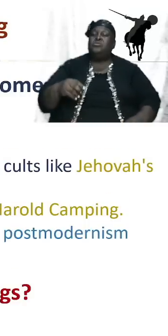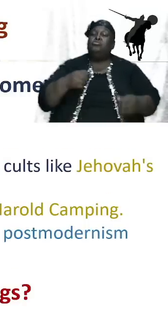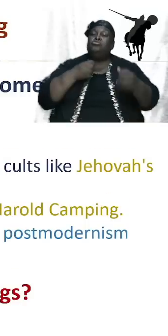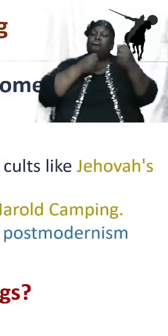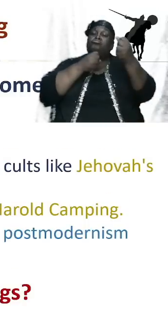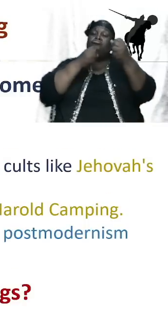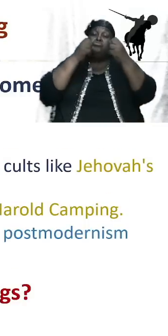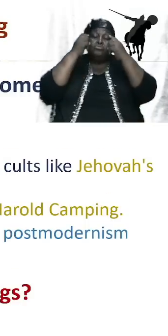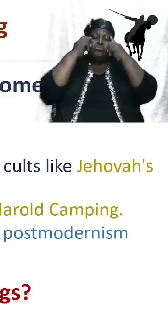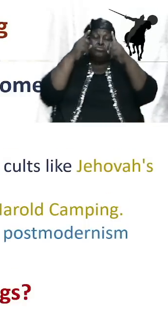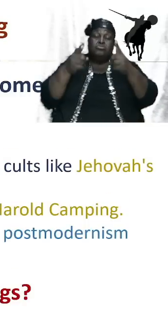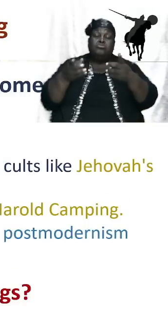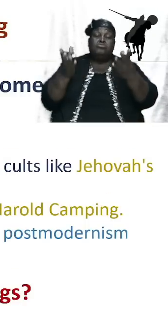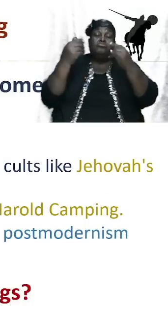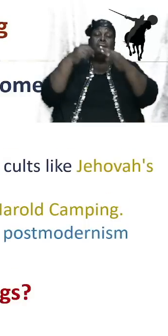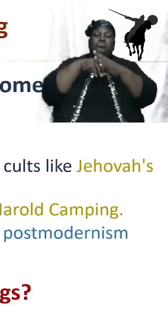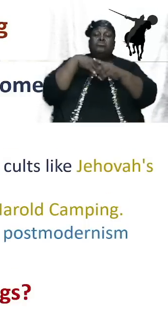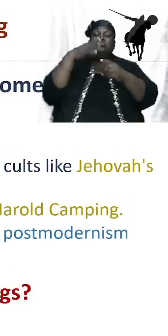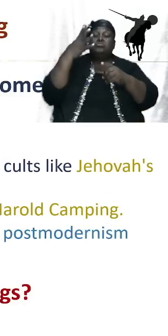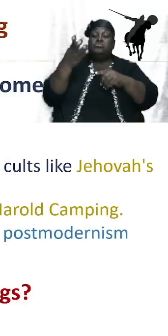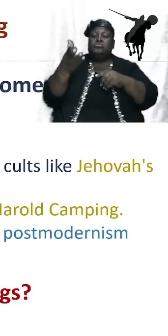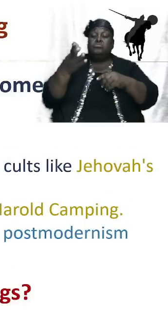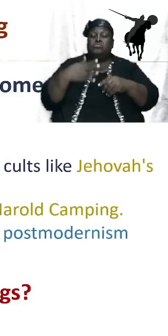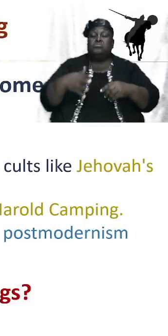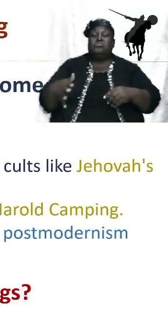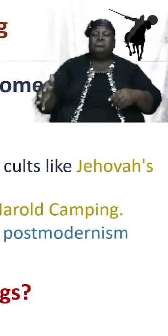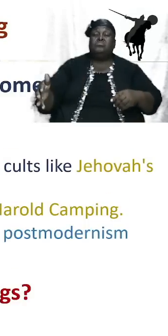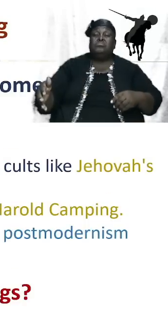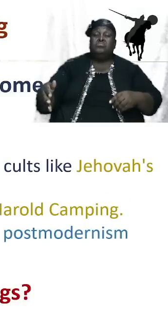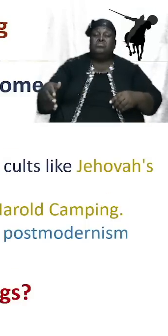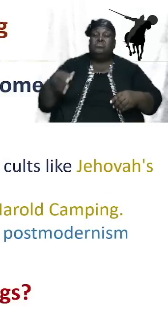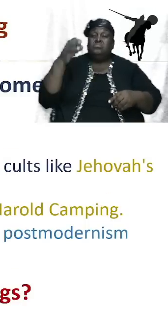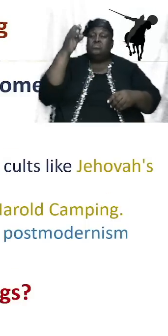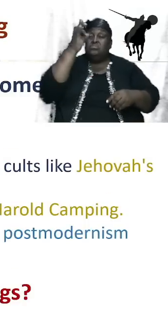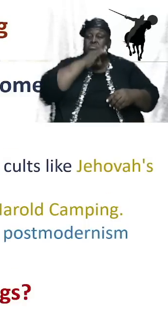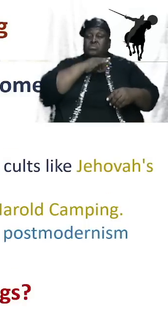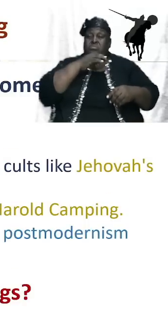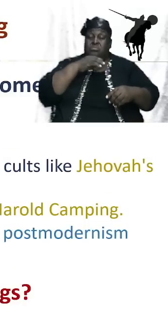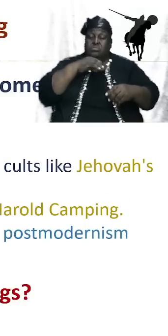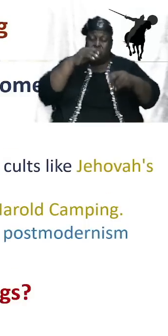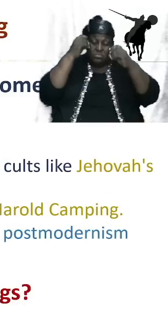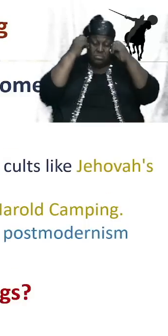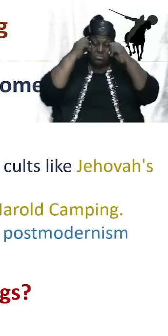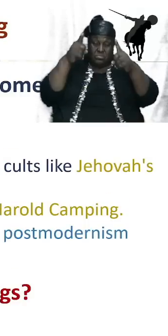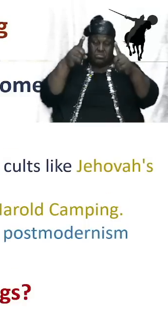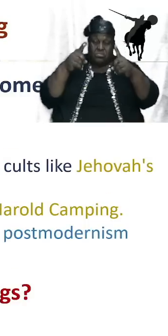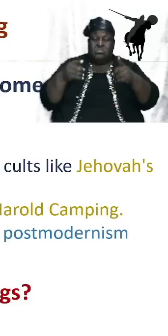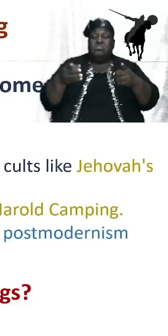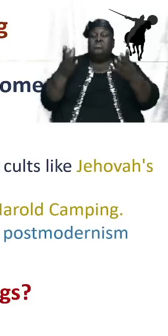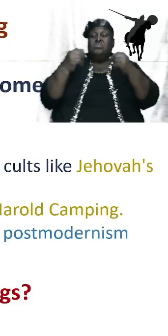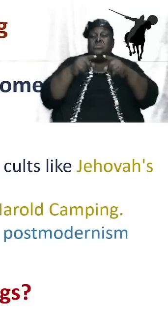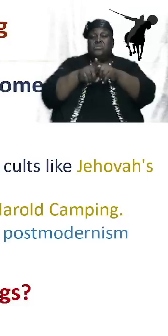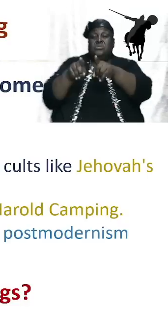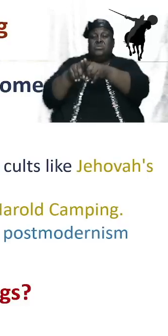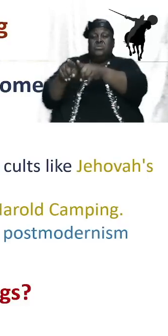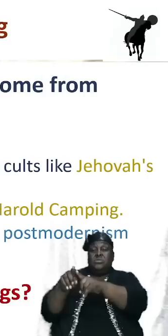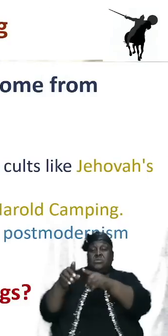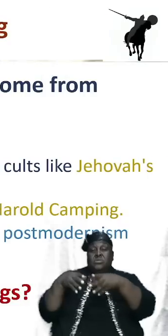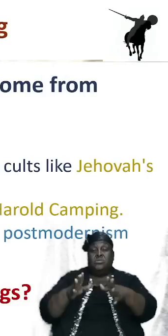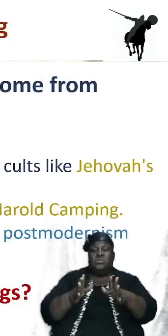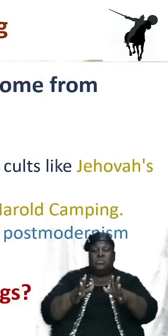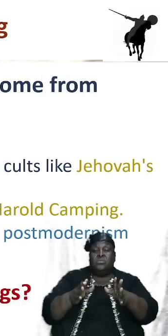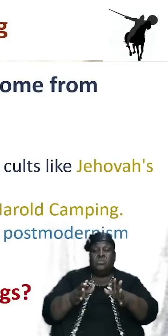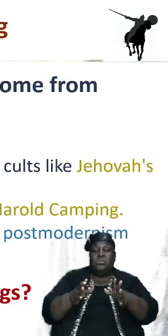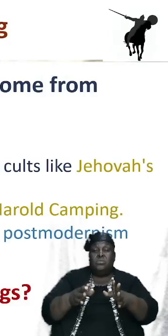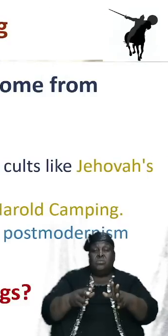these things. So false teaching can come in various forms and from different sources. Let's to recap what we have said. You